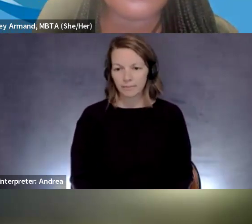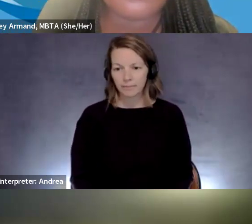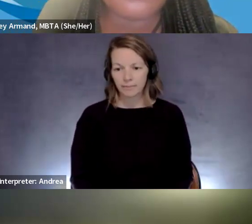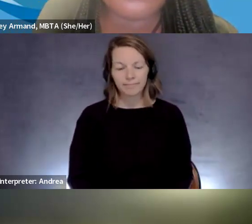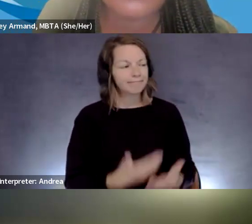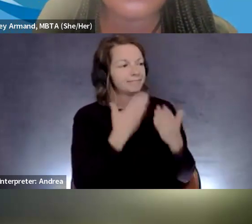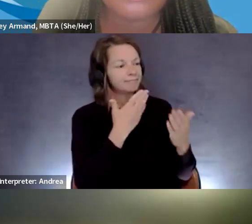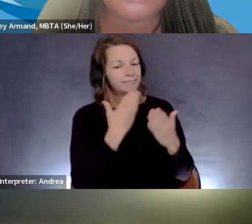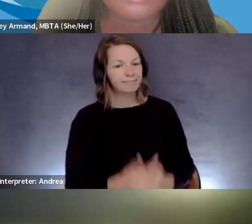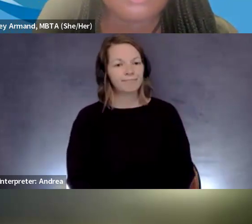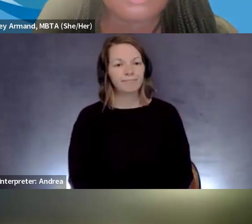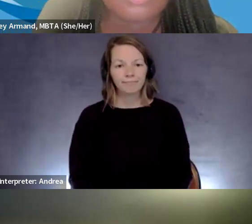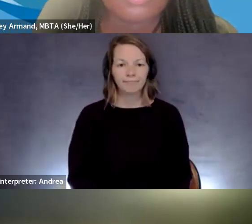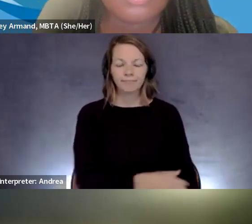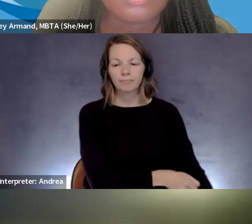Freedom.